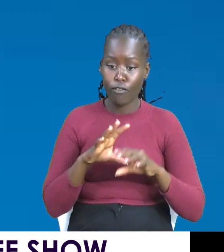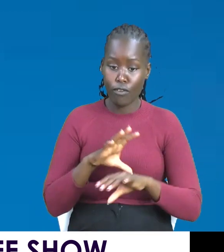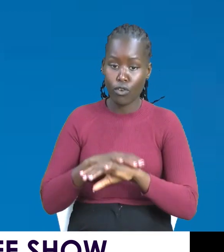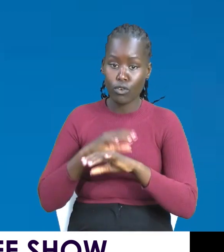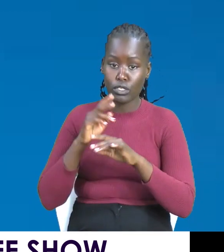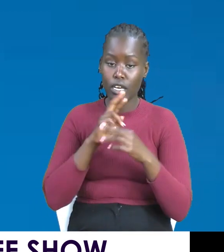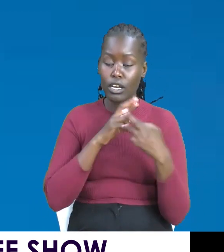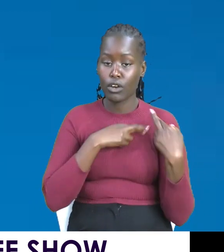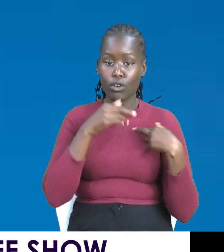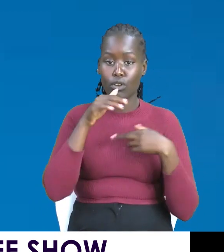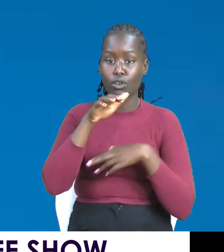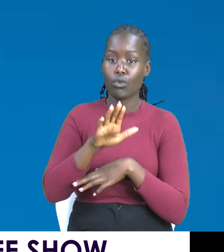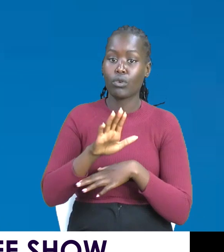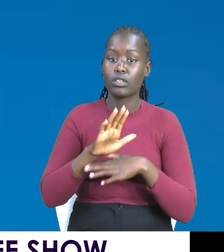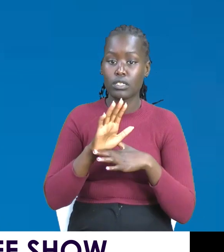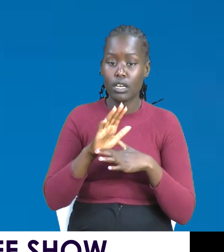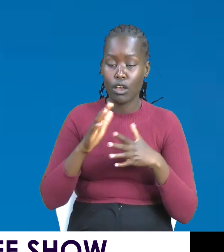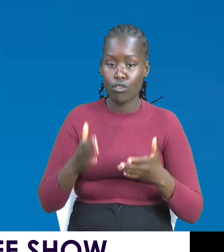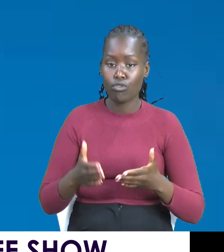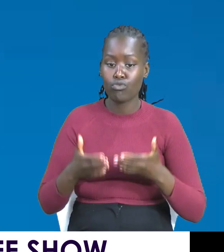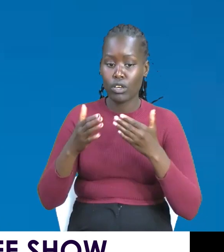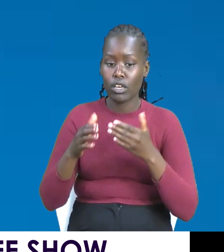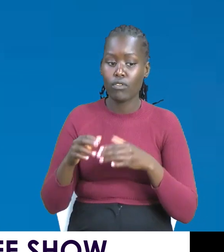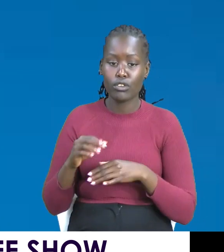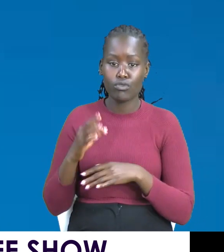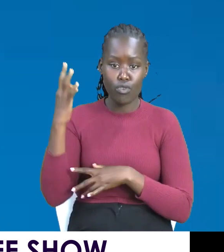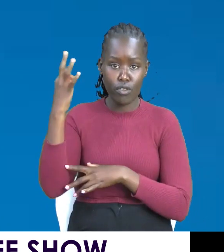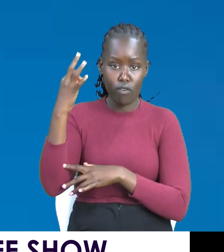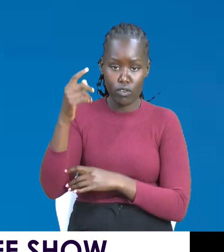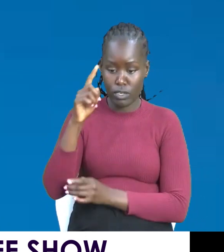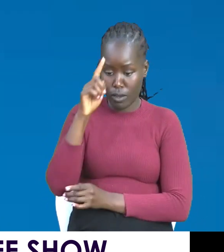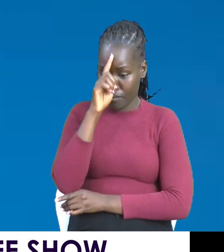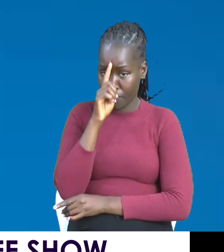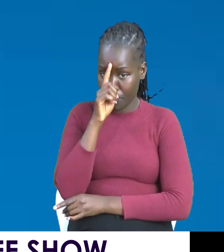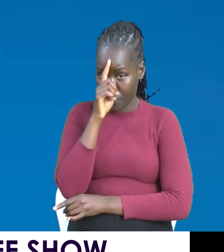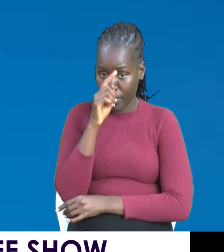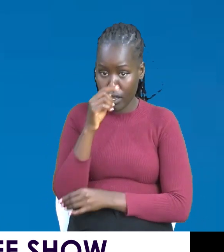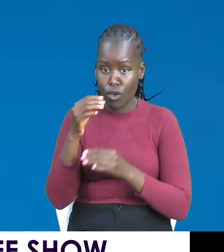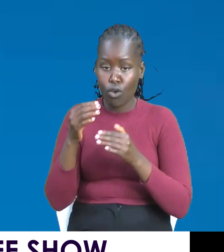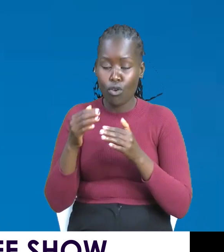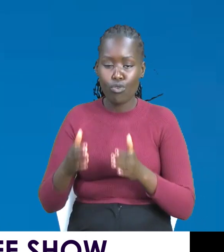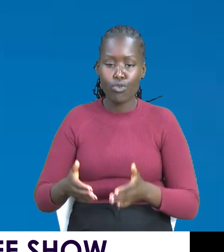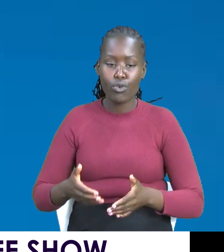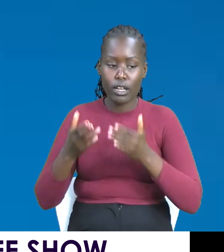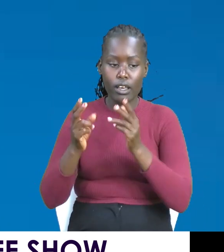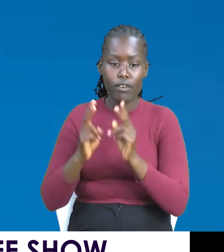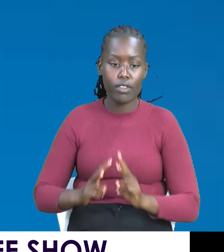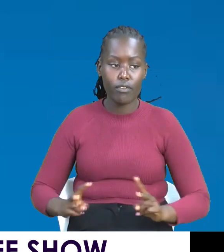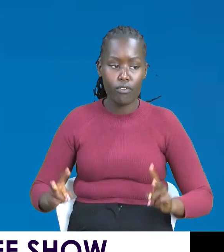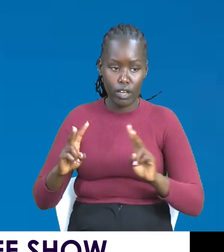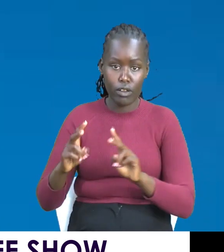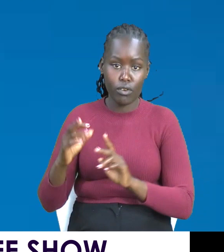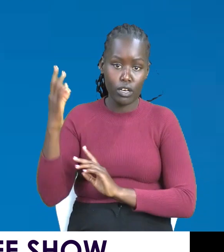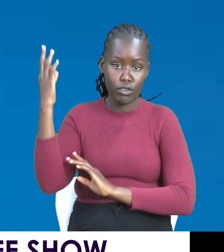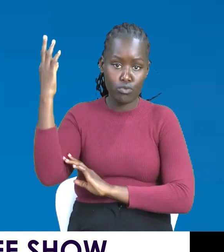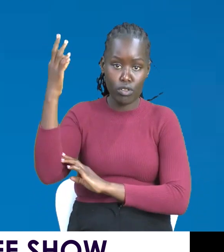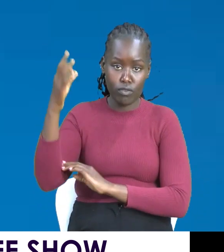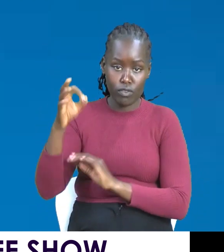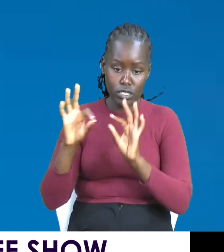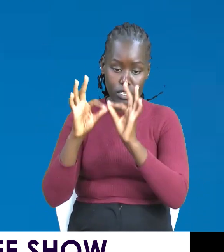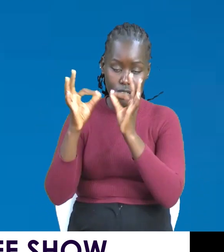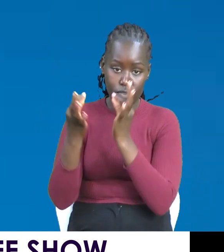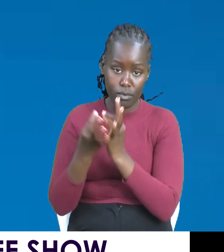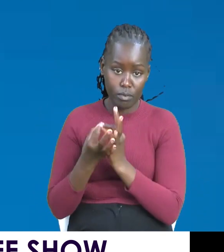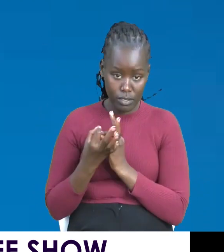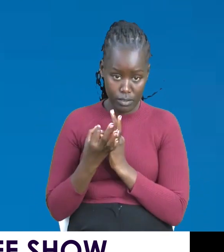role to procreate into the future seriously, you will bring virtue into future. Because in